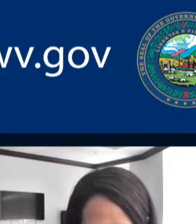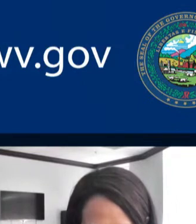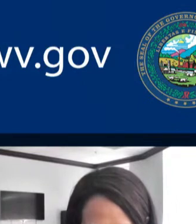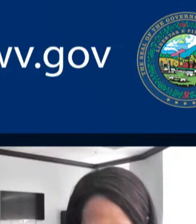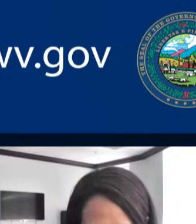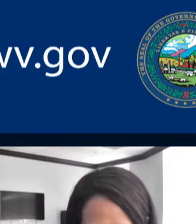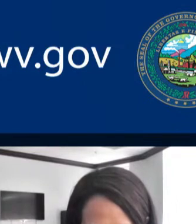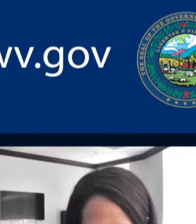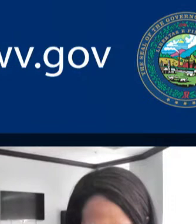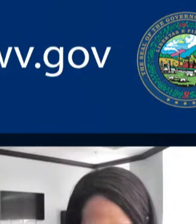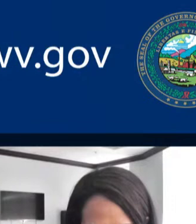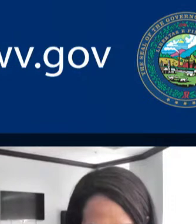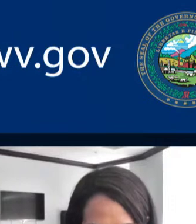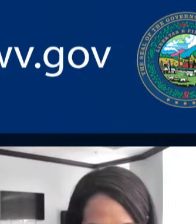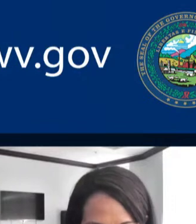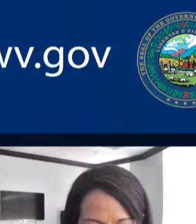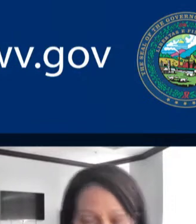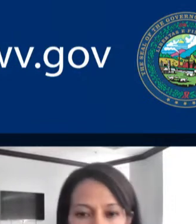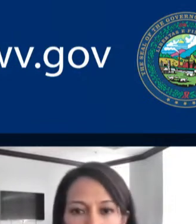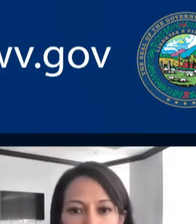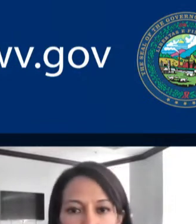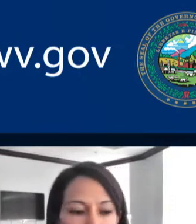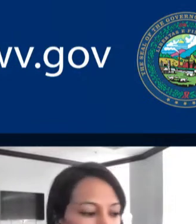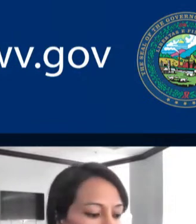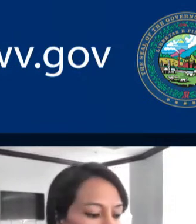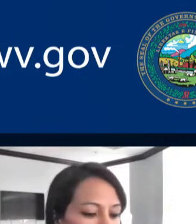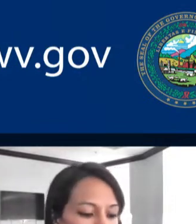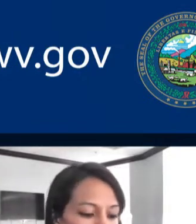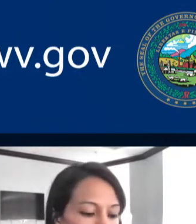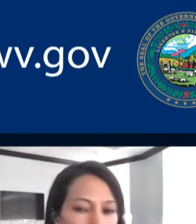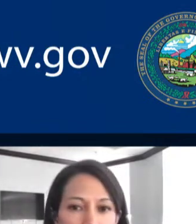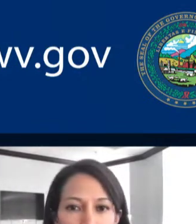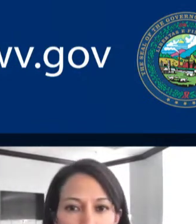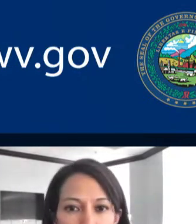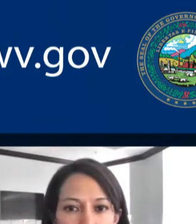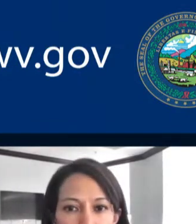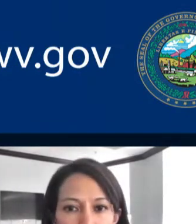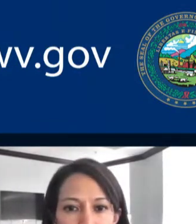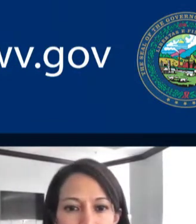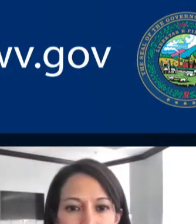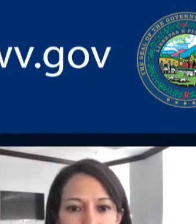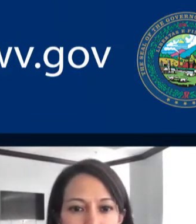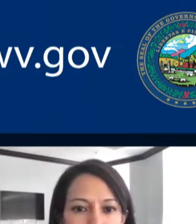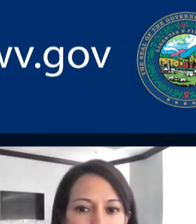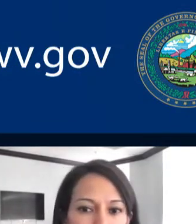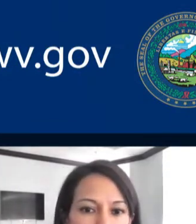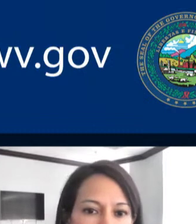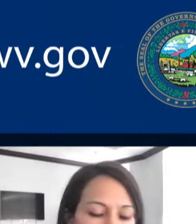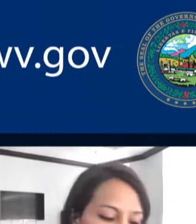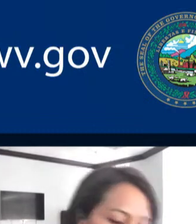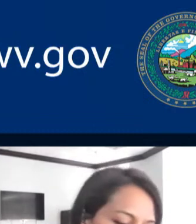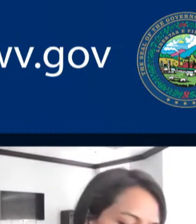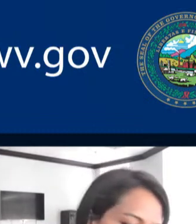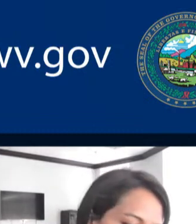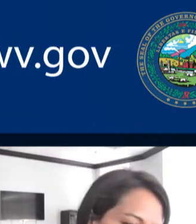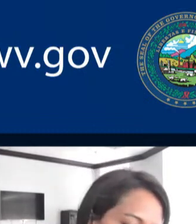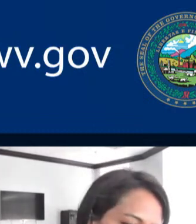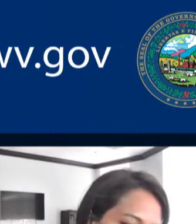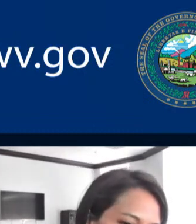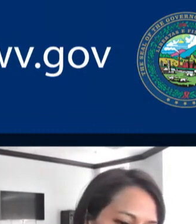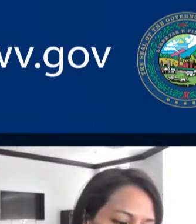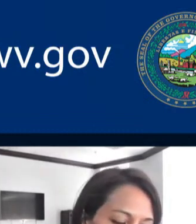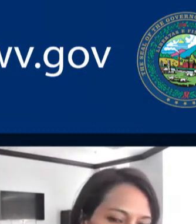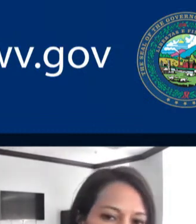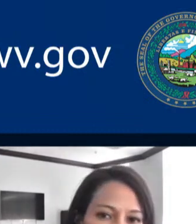hesitancy and still some uncertainty about exactly what's going on with the Delta variant. The first thing would be the claims from